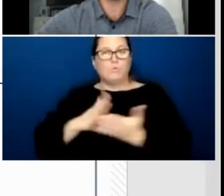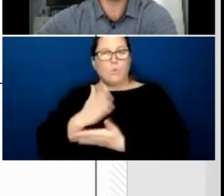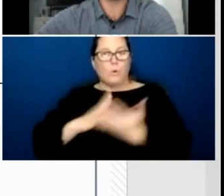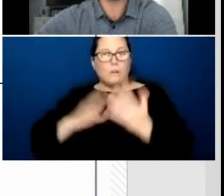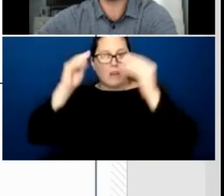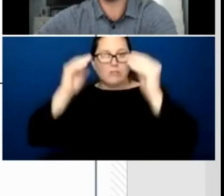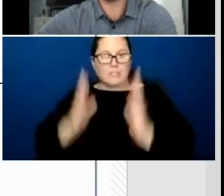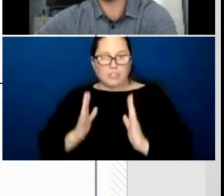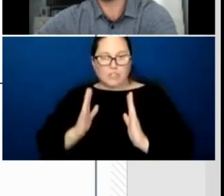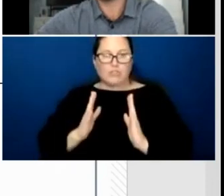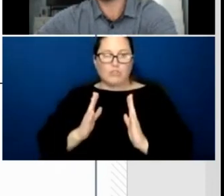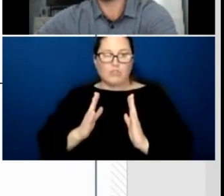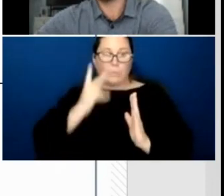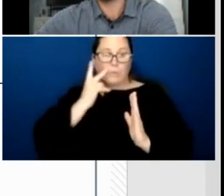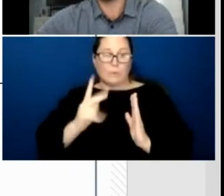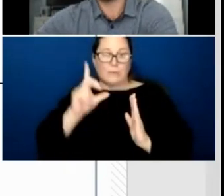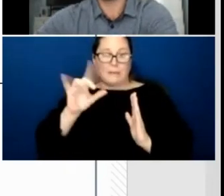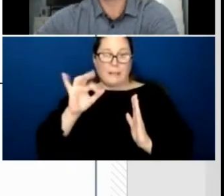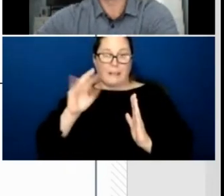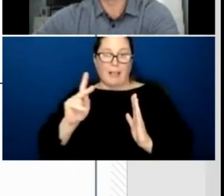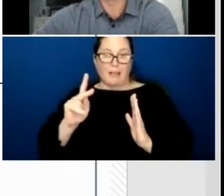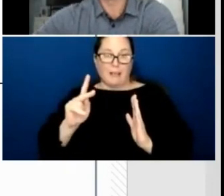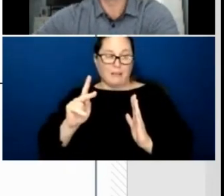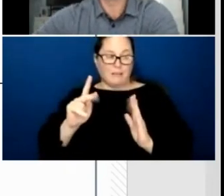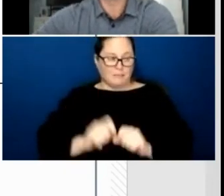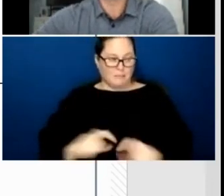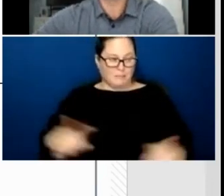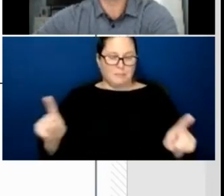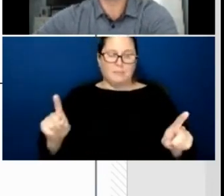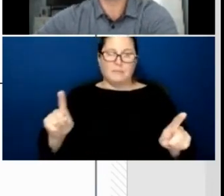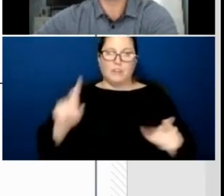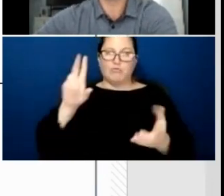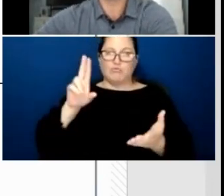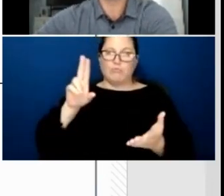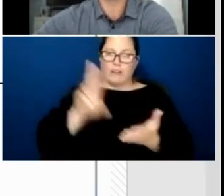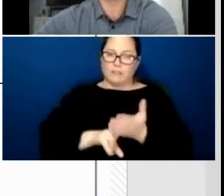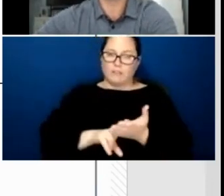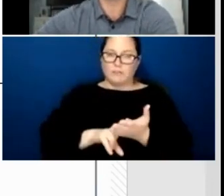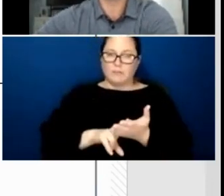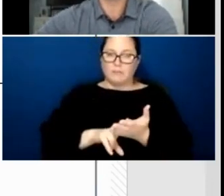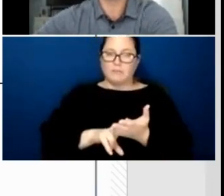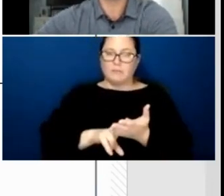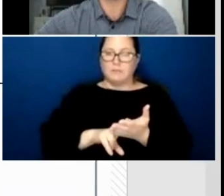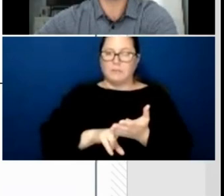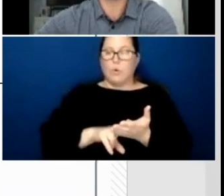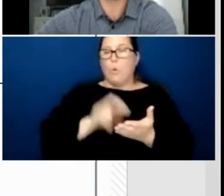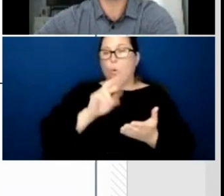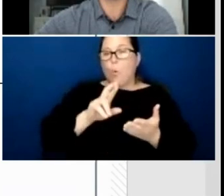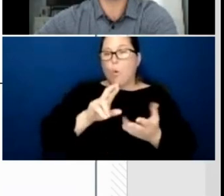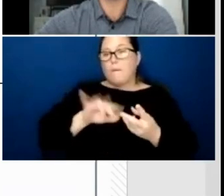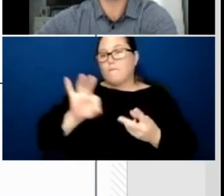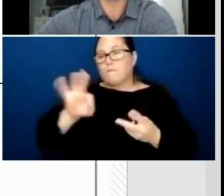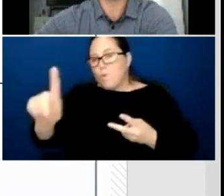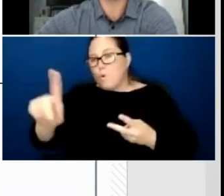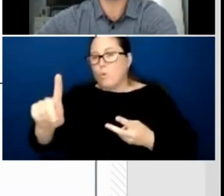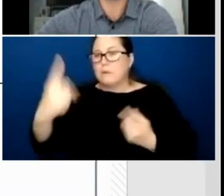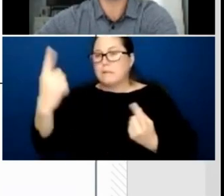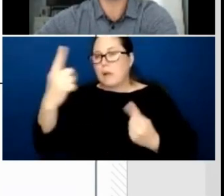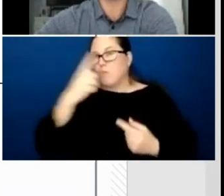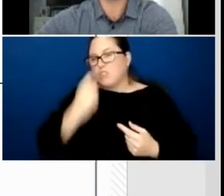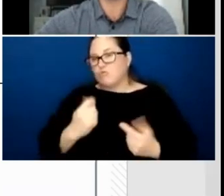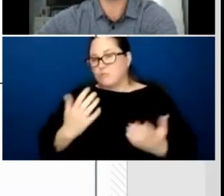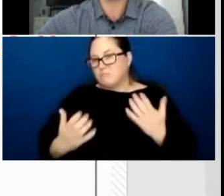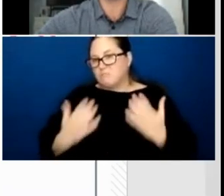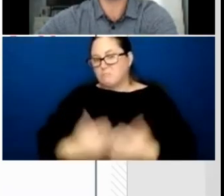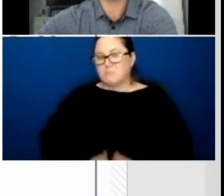see that link come out to register for that session through your email, please sign up or pass it on to the appropriate person, okay? Last couple of